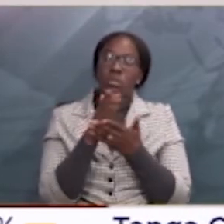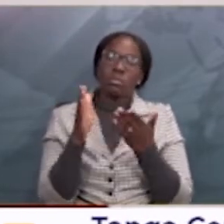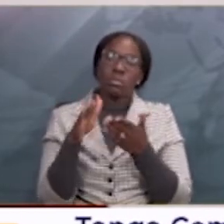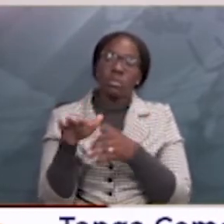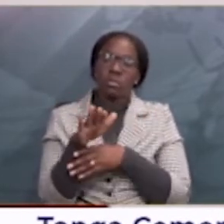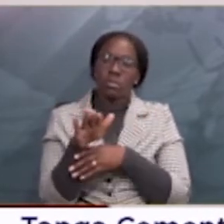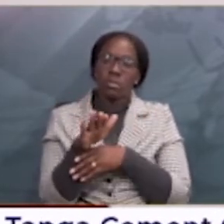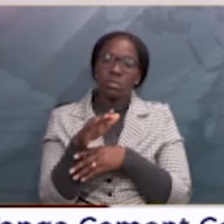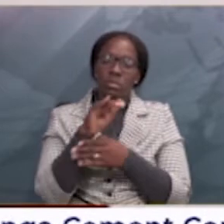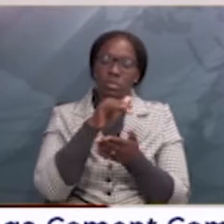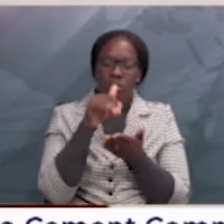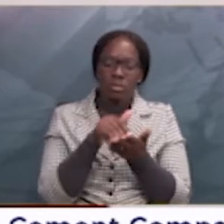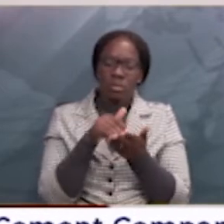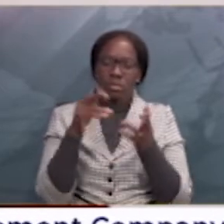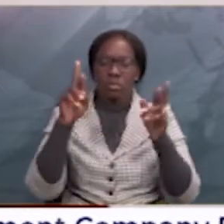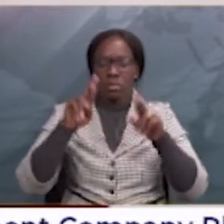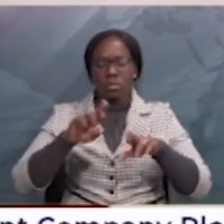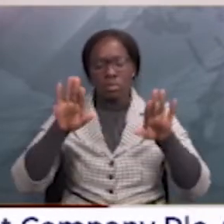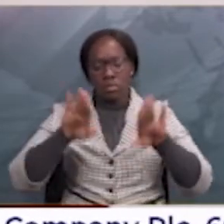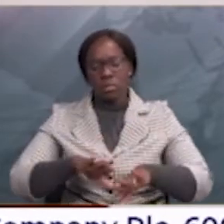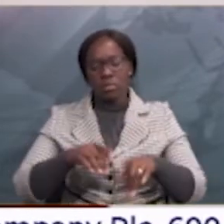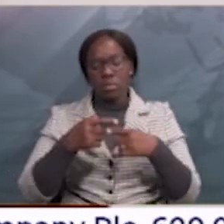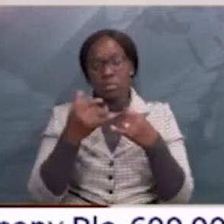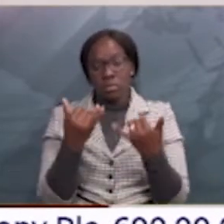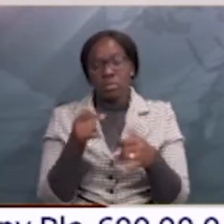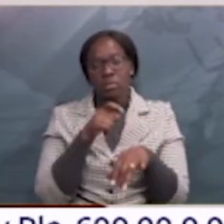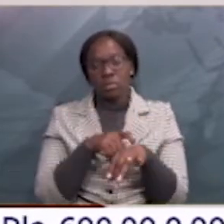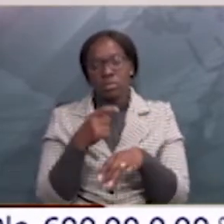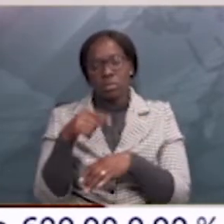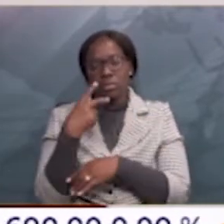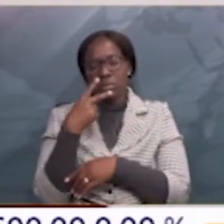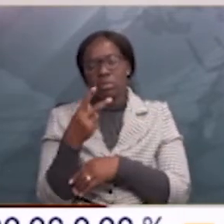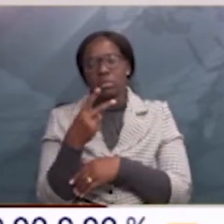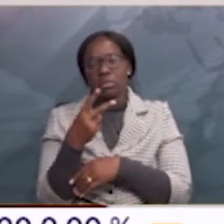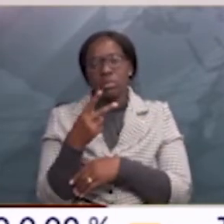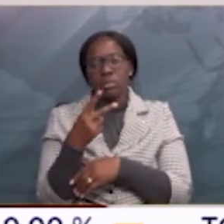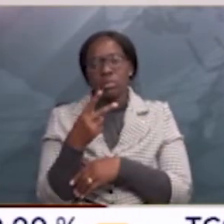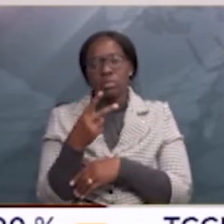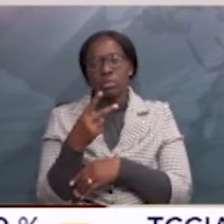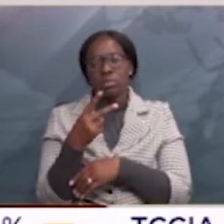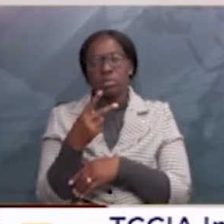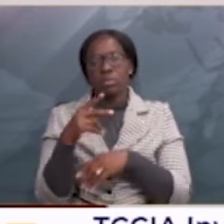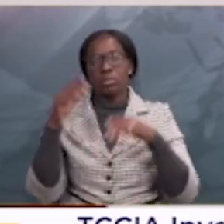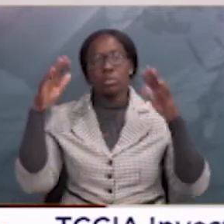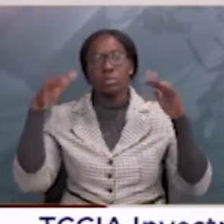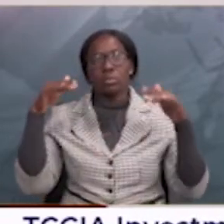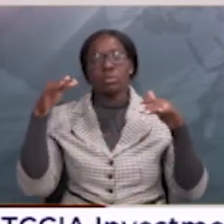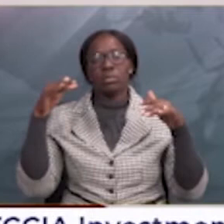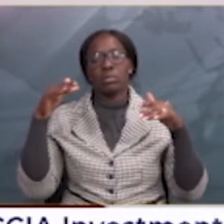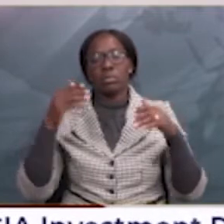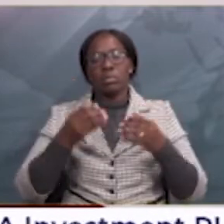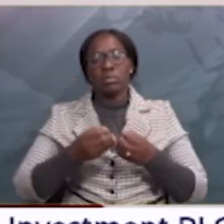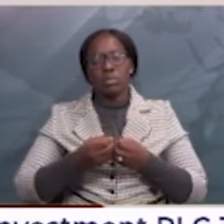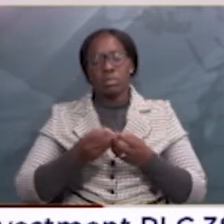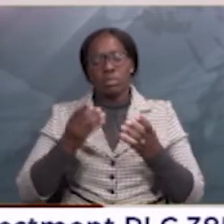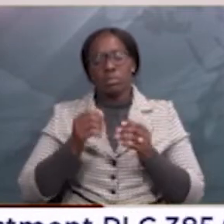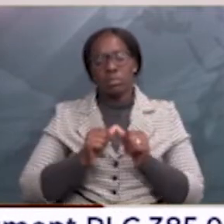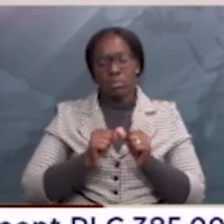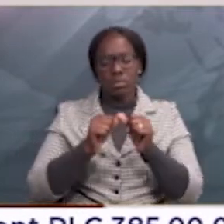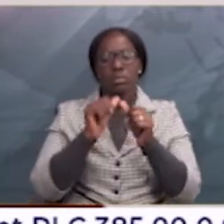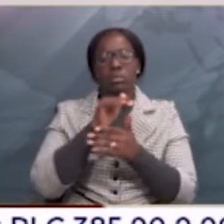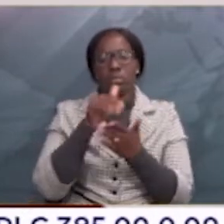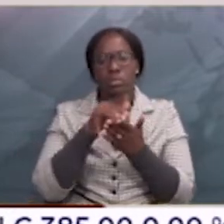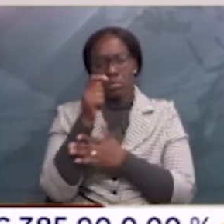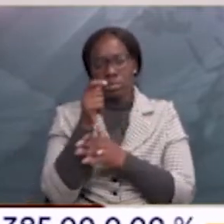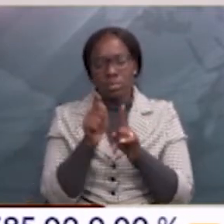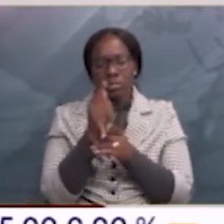of the central Rift Valley. But this time what we are seeing is that the rain has spilled over into central Kenya and